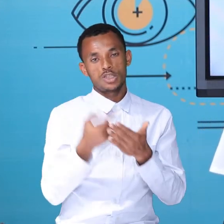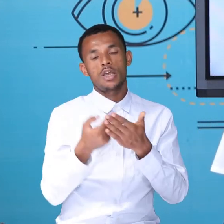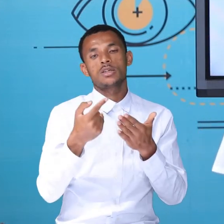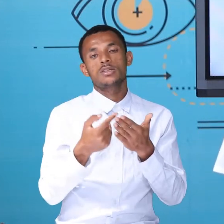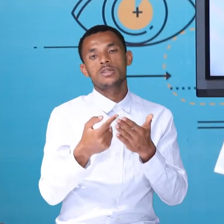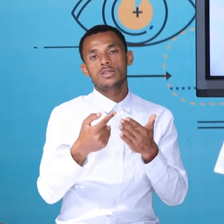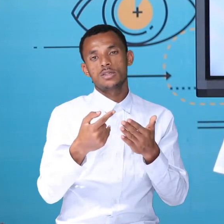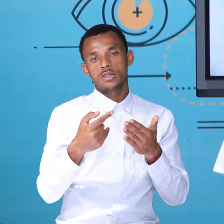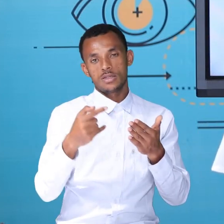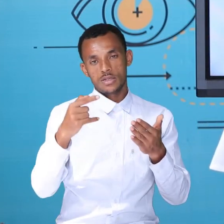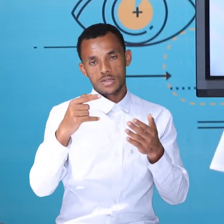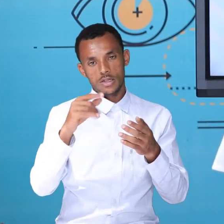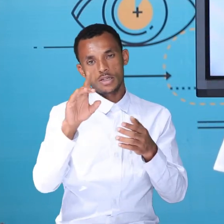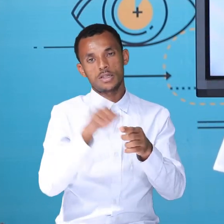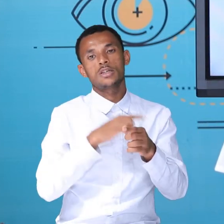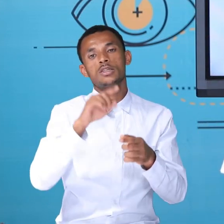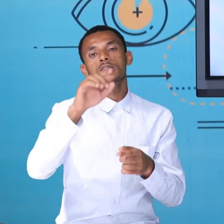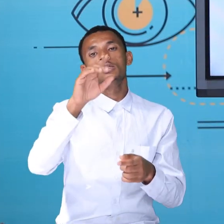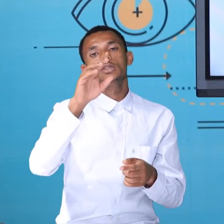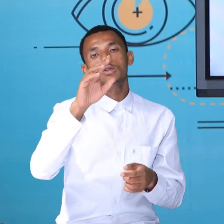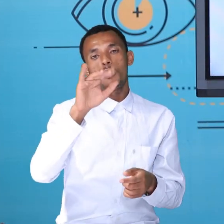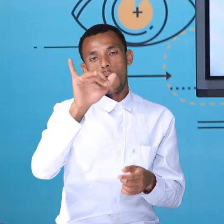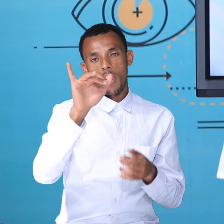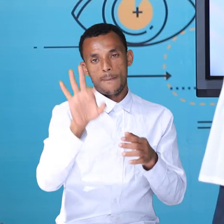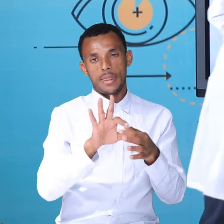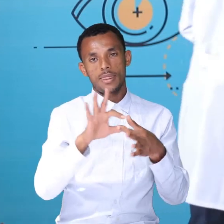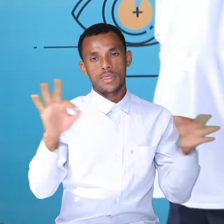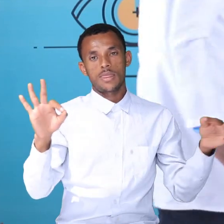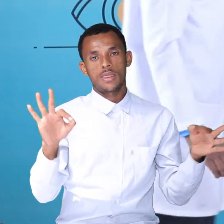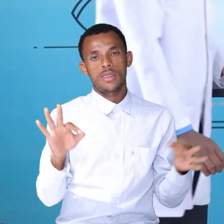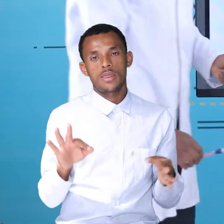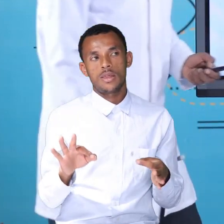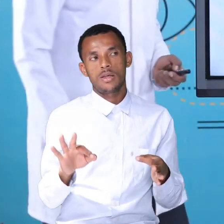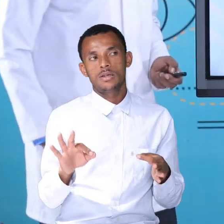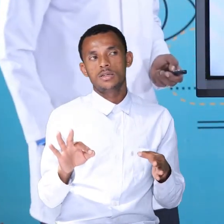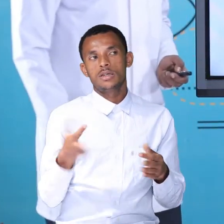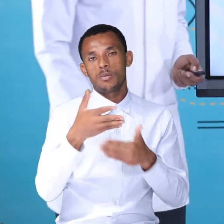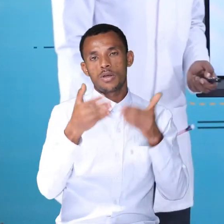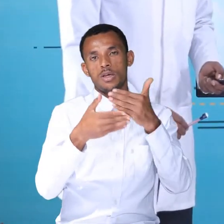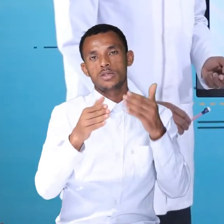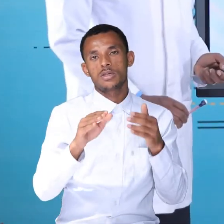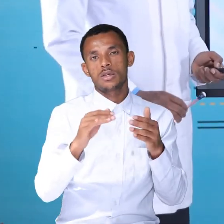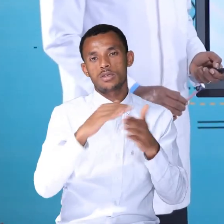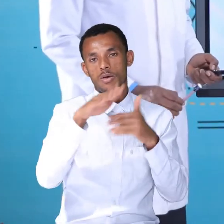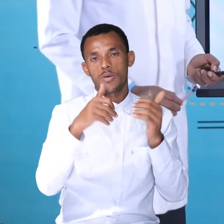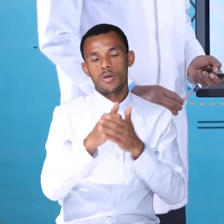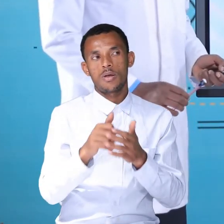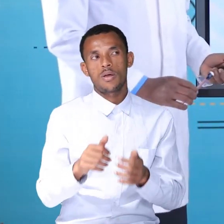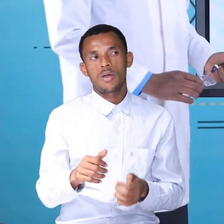I assume this distance to be equal to y meters, y plus 3 it gives the height of the building as a whole.